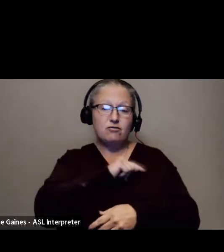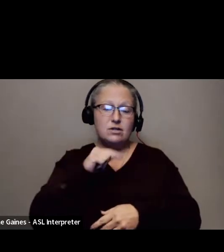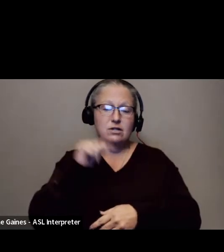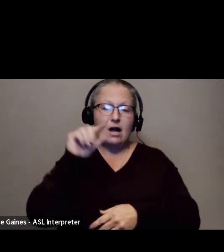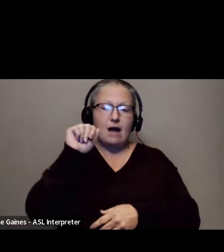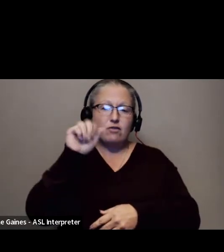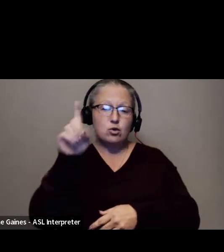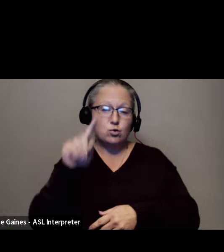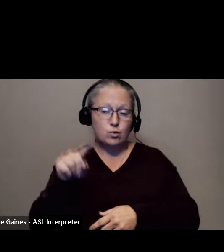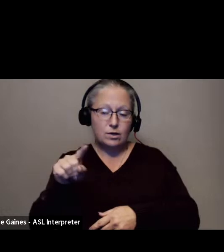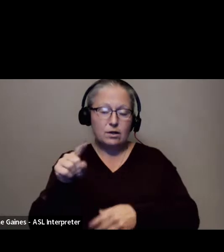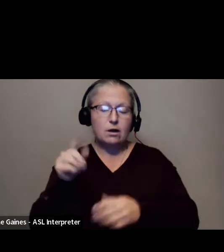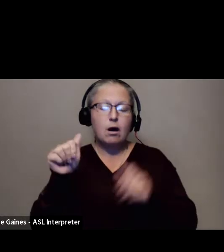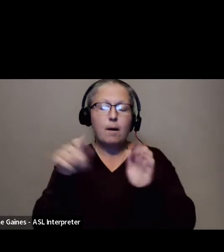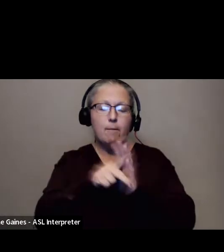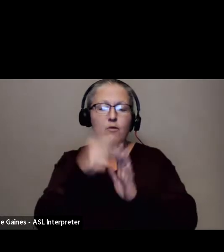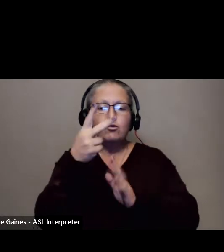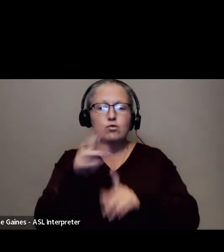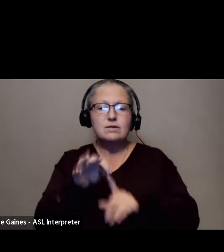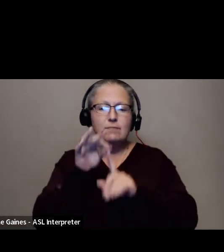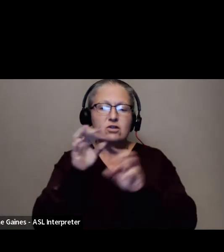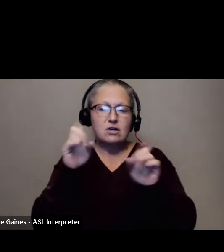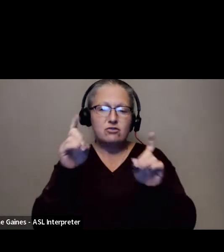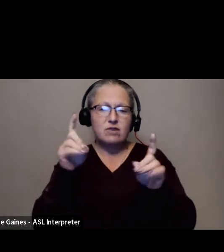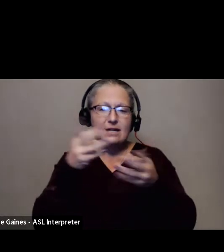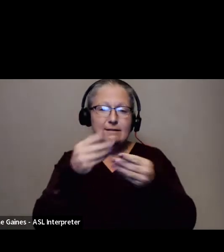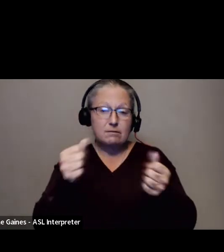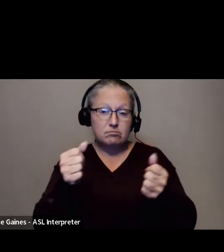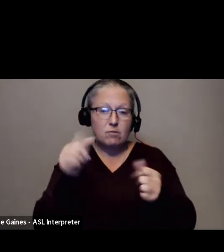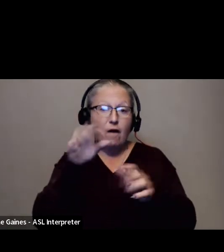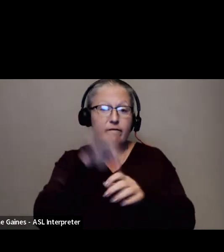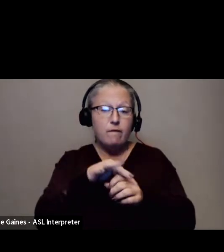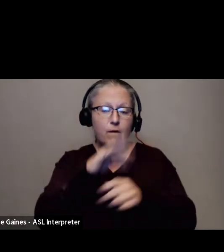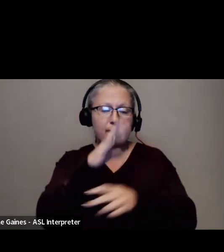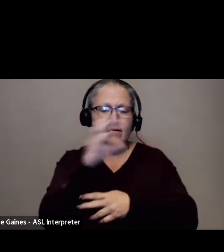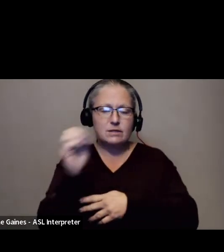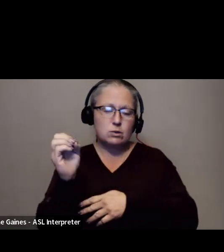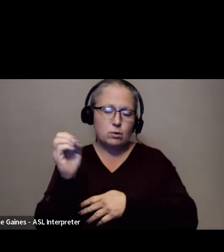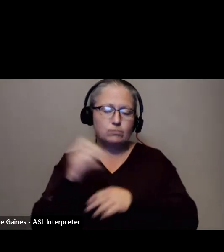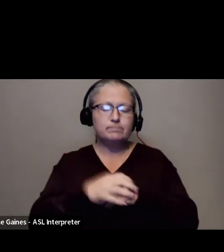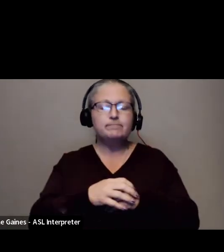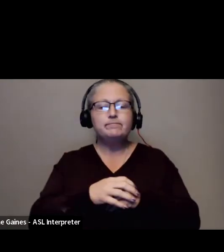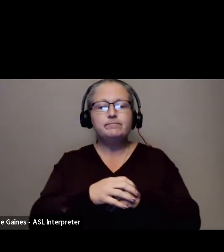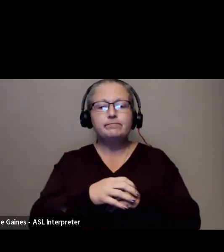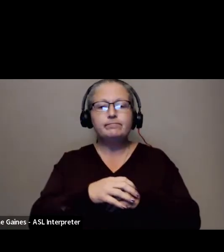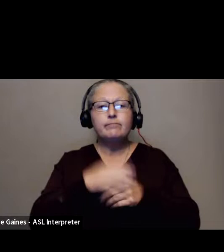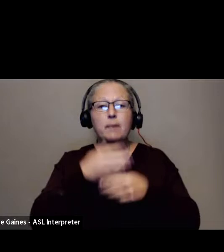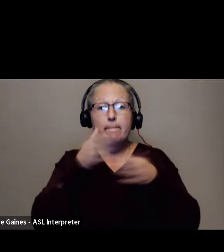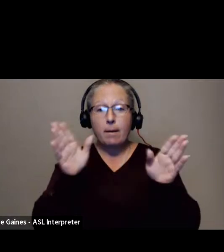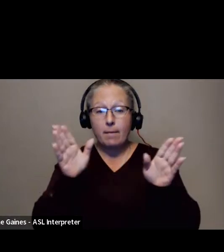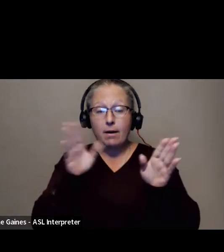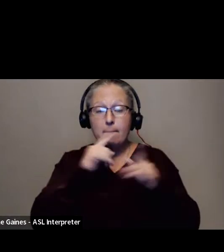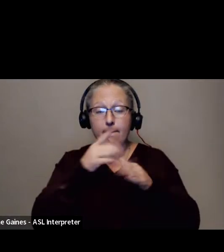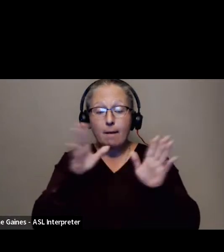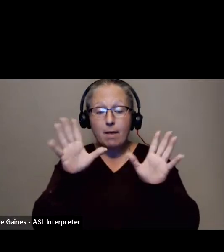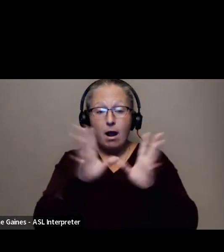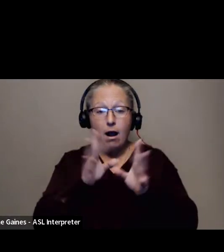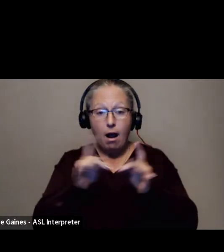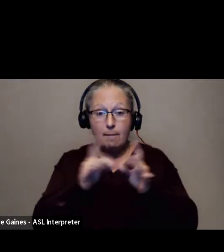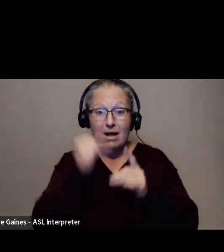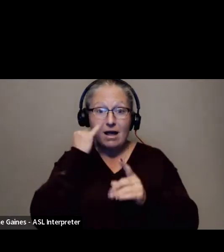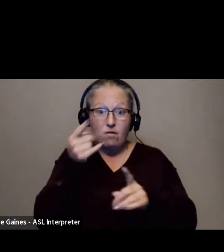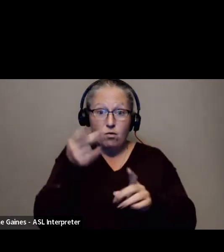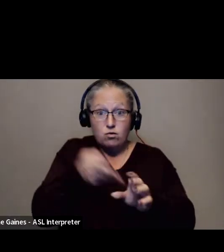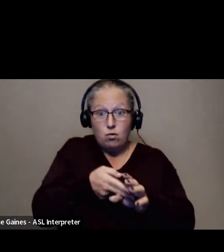Zuniga, moved to approve 2 special education settlements with a vote of 5-0. Public comments. If you are joining